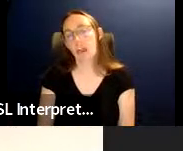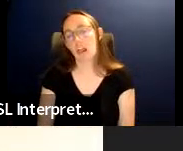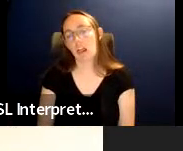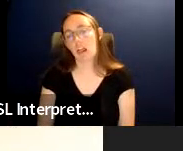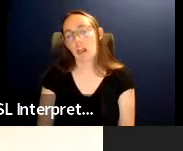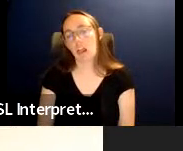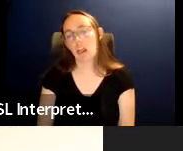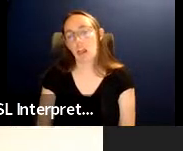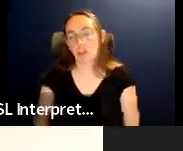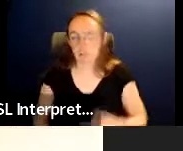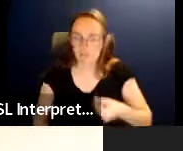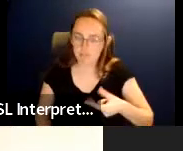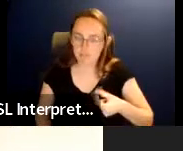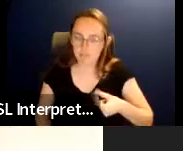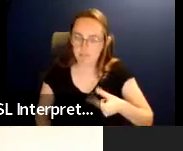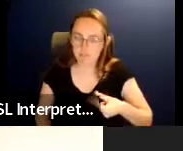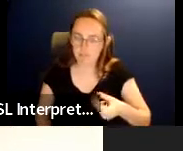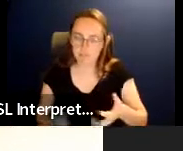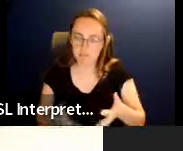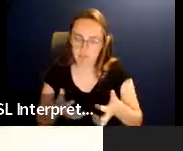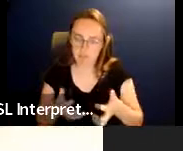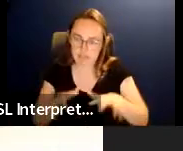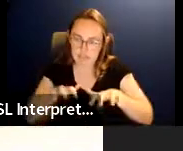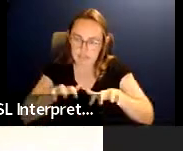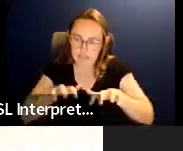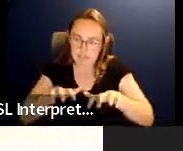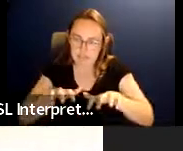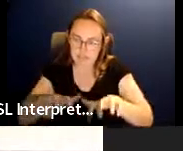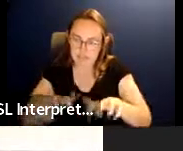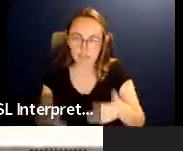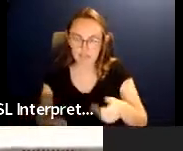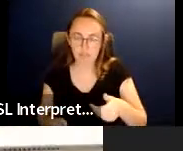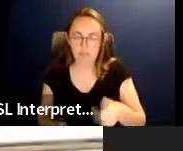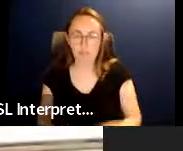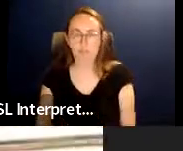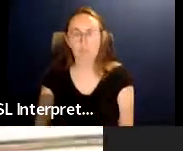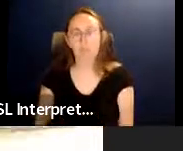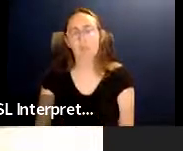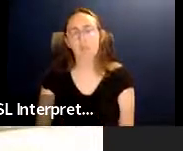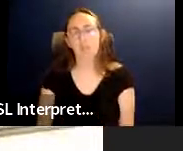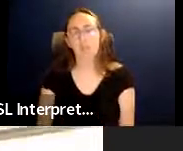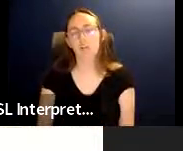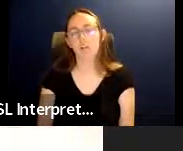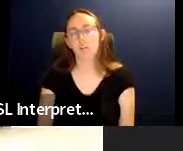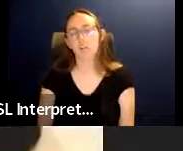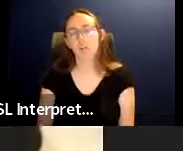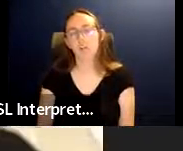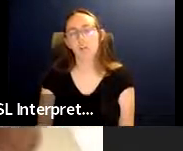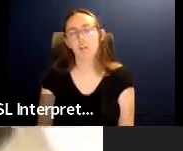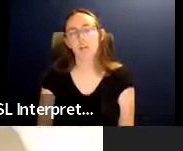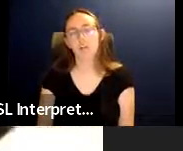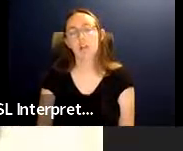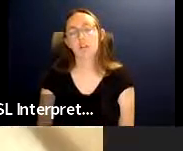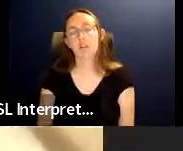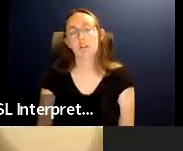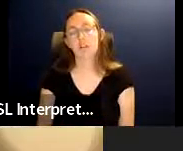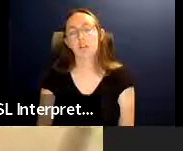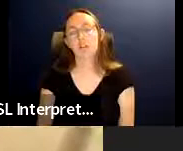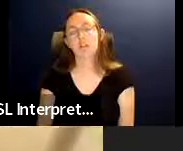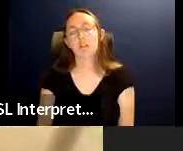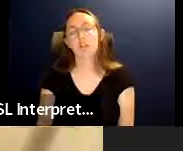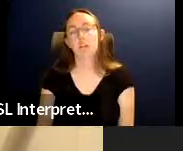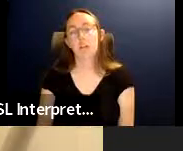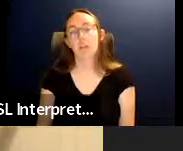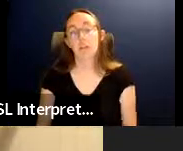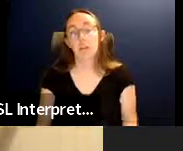Made that nice and tight. Now the phone pops in. Now,